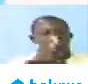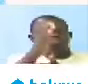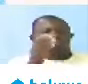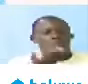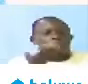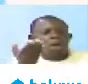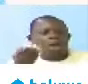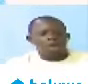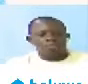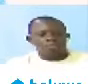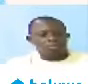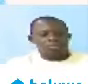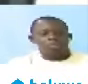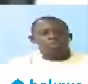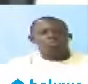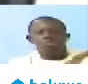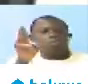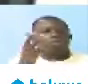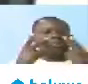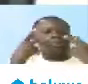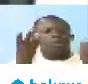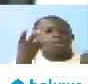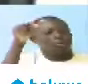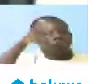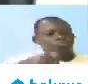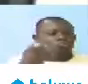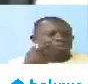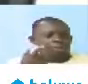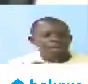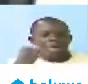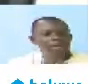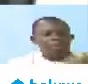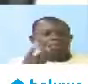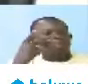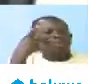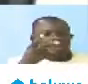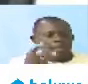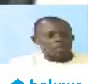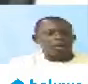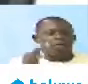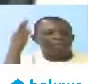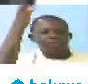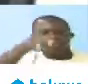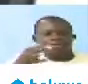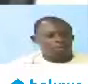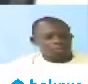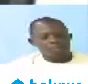through? He will say that I haven't seen him today, I haven't seen him